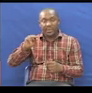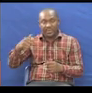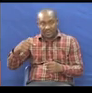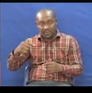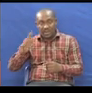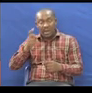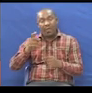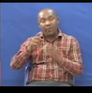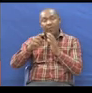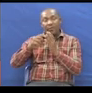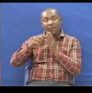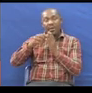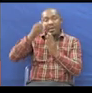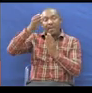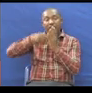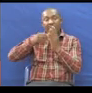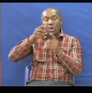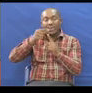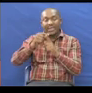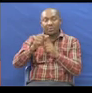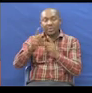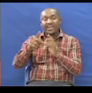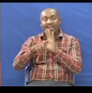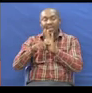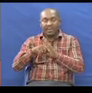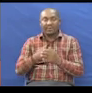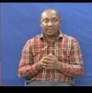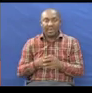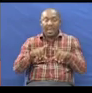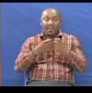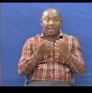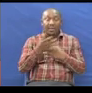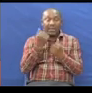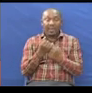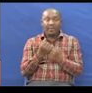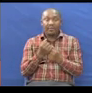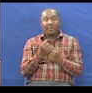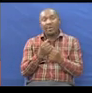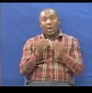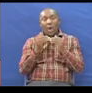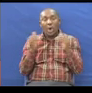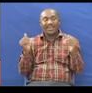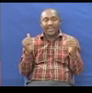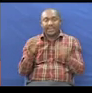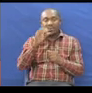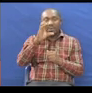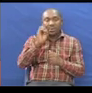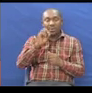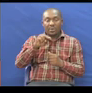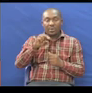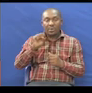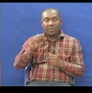But also, you can have the constant term which is negative. Let us have a look and discuss together another